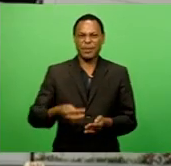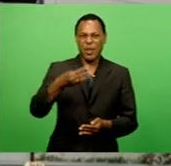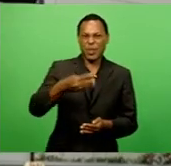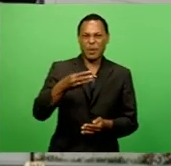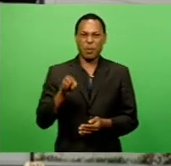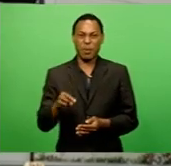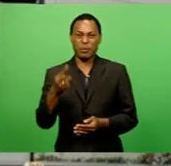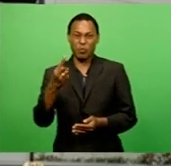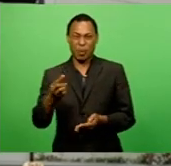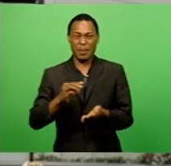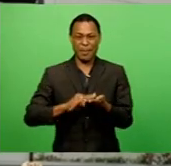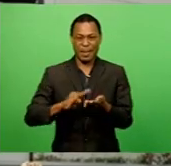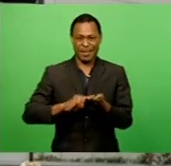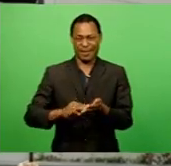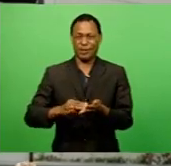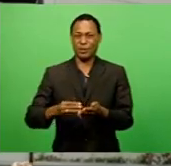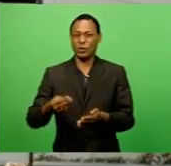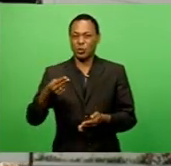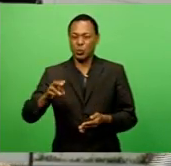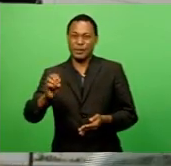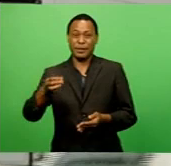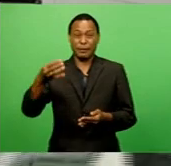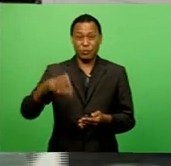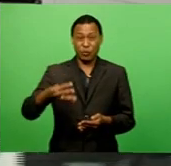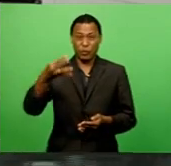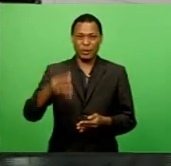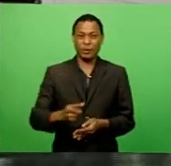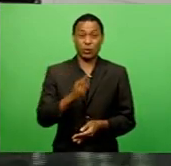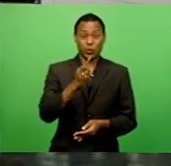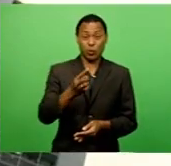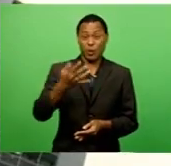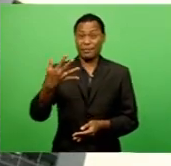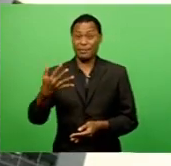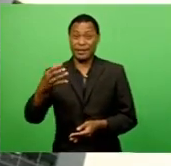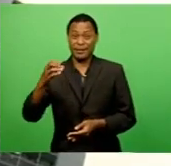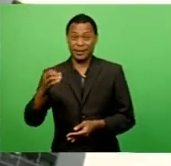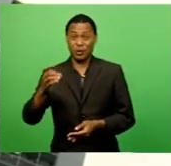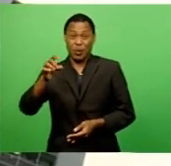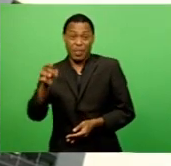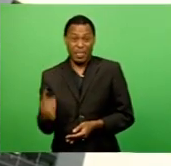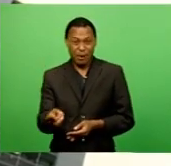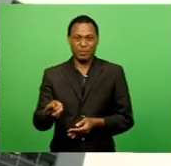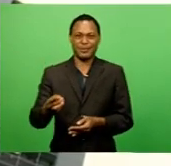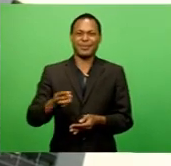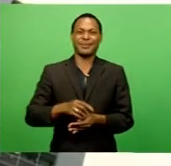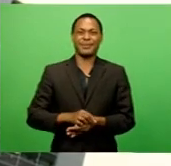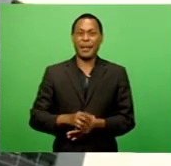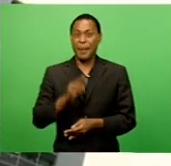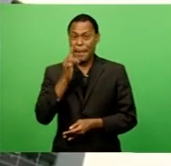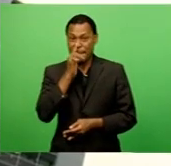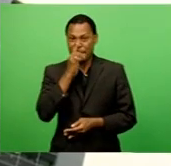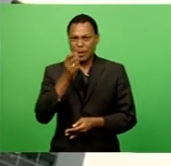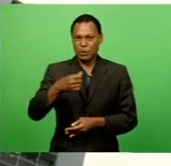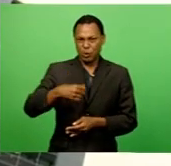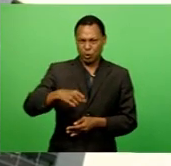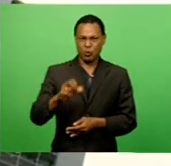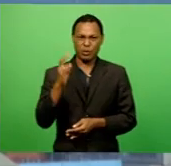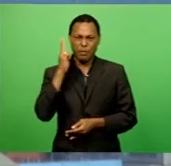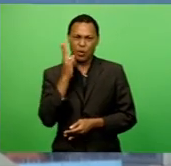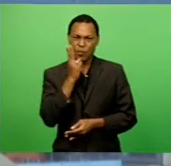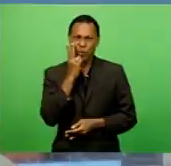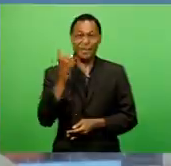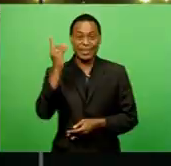in 2014. 150,000 customers are on Vodafone and Digicel's mobile money